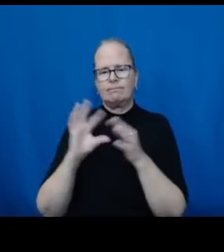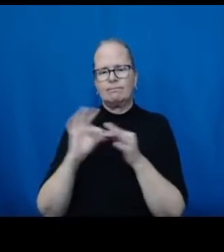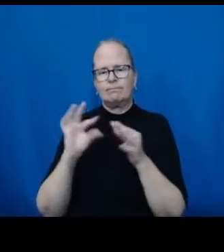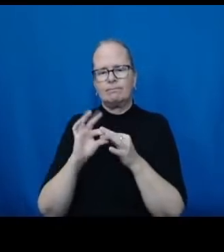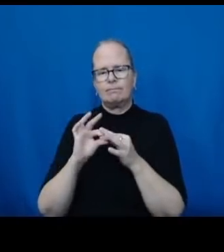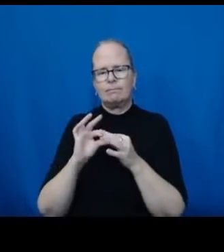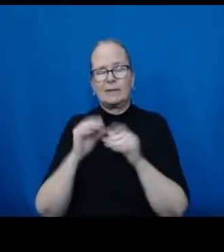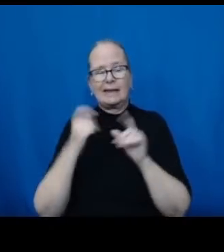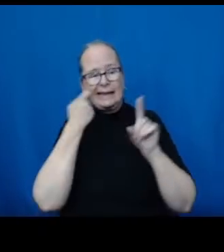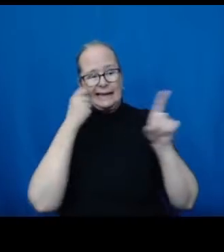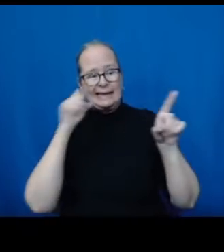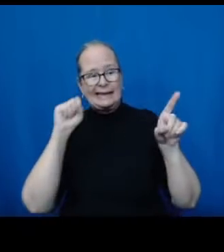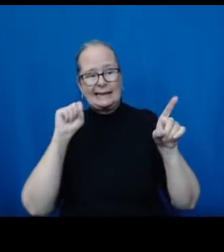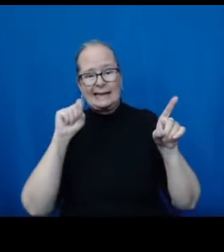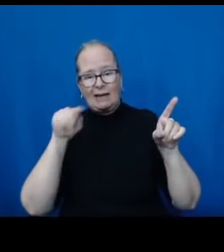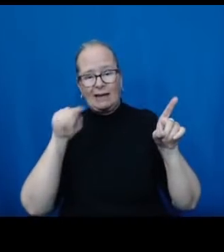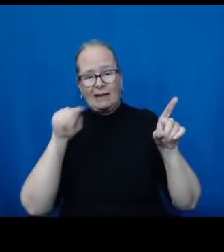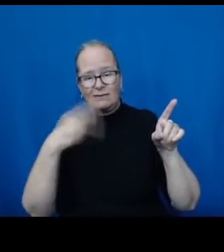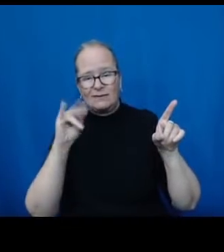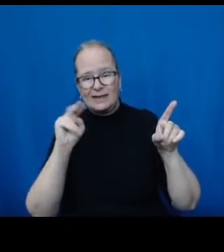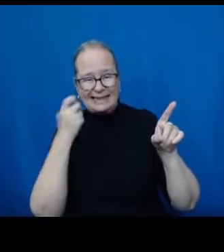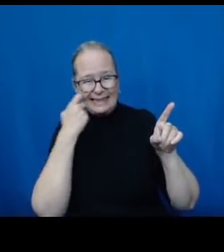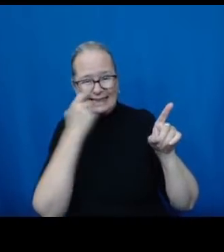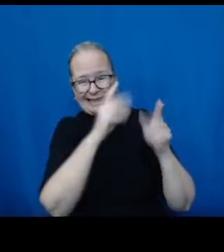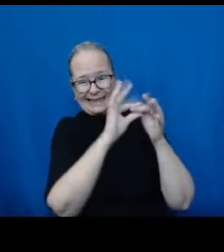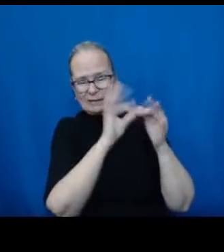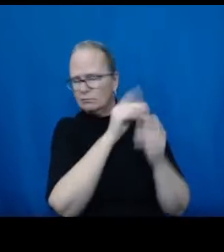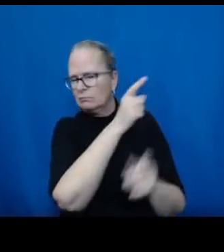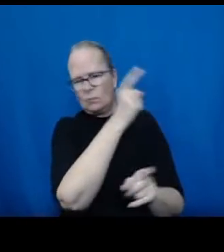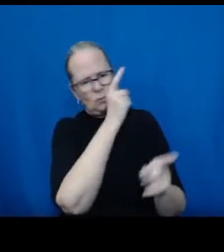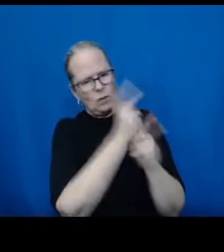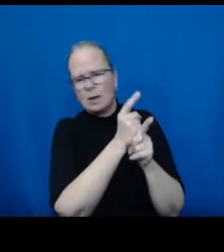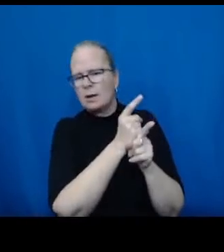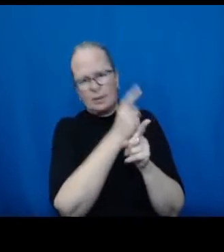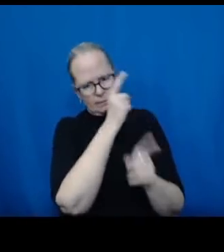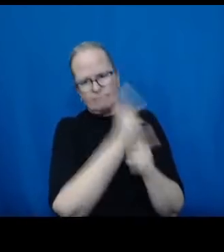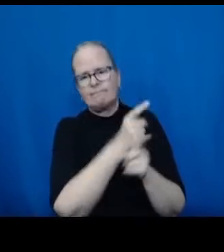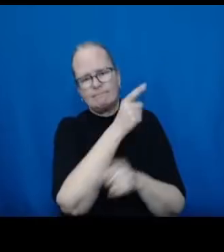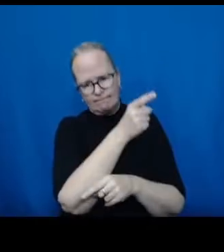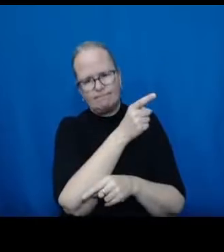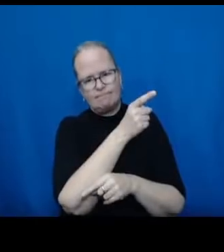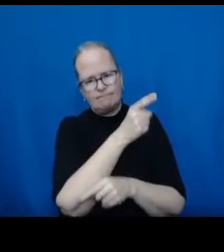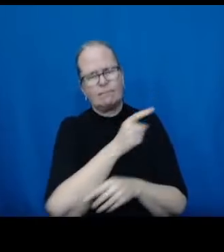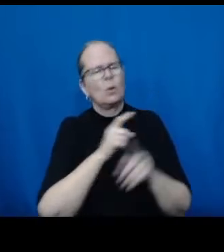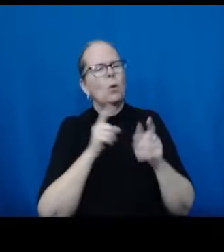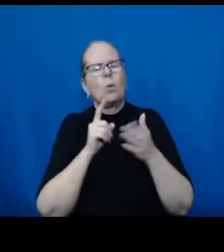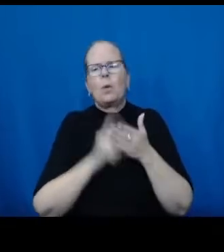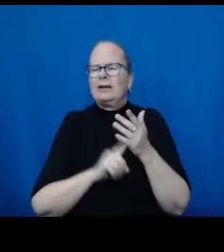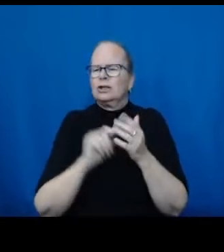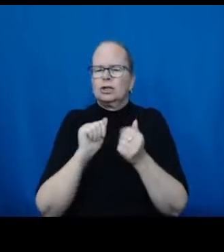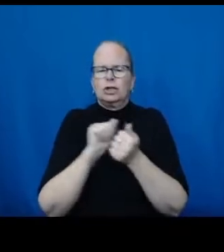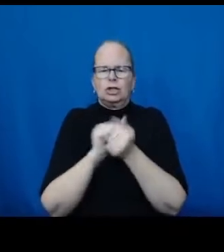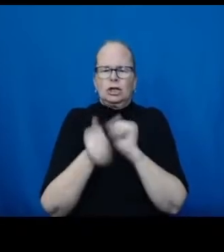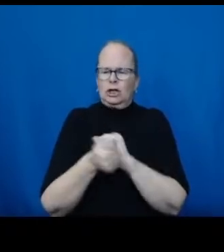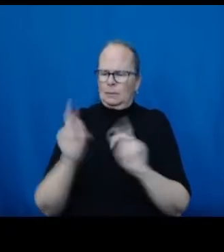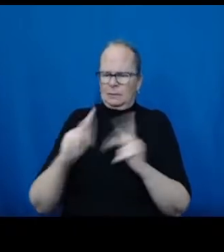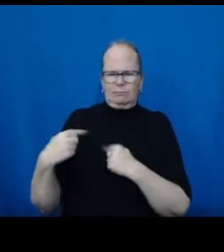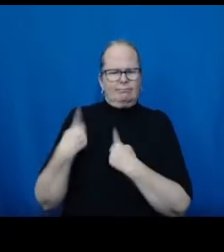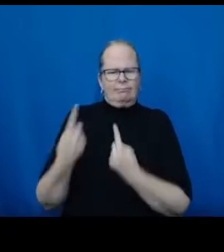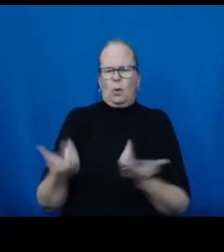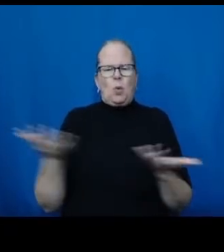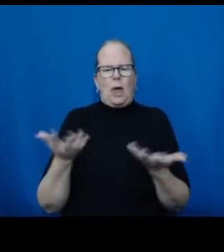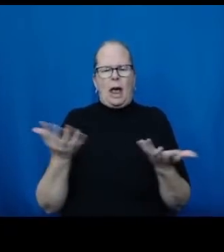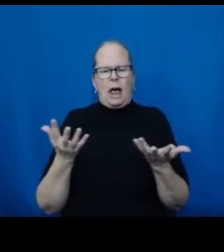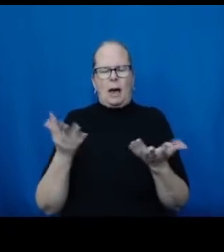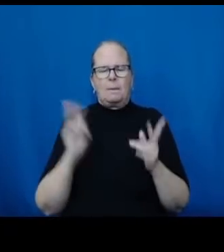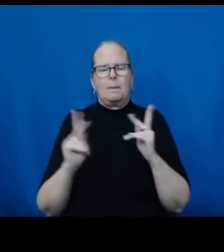around misinformation, and I think you nailed it. A lot of it's become more ideological. And unfortunately, the anti-vax community has been very,